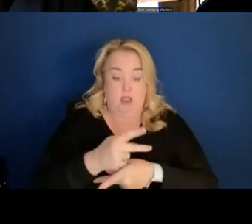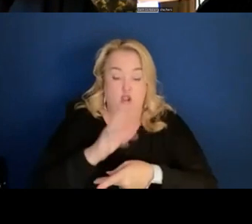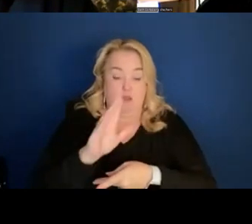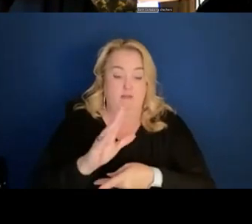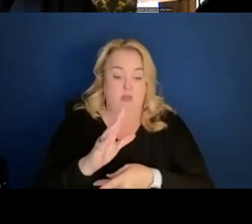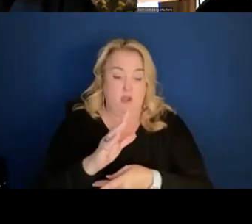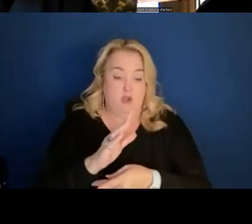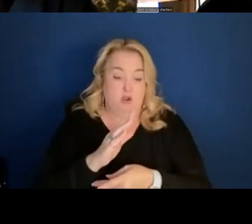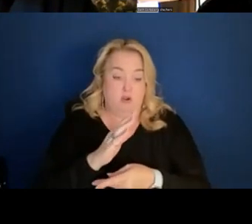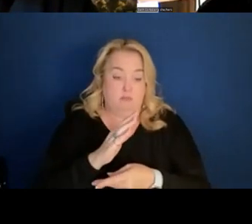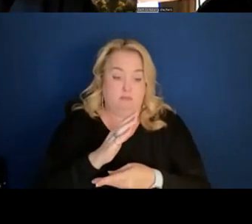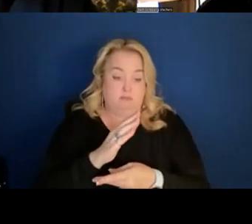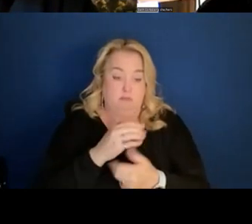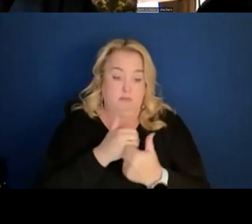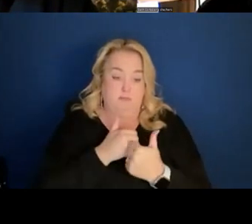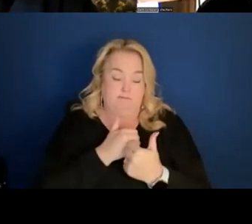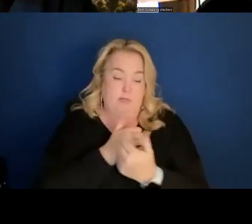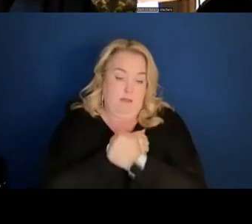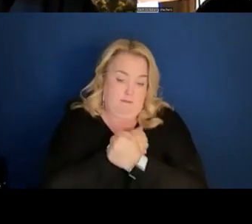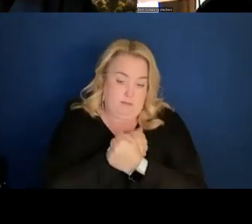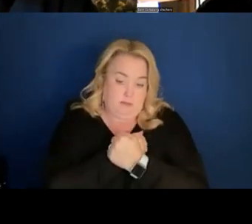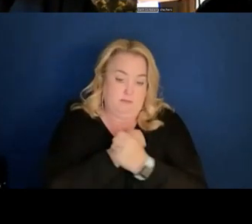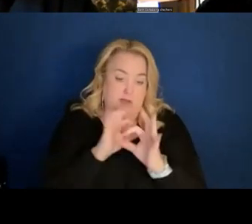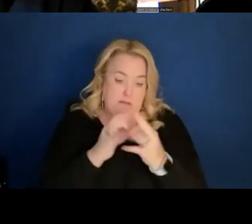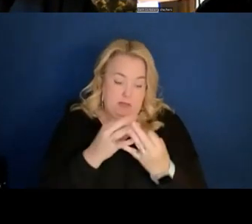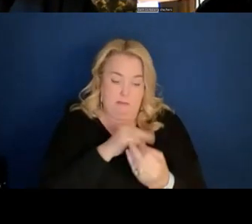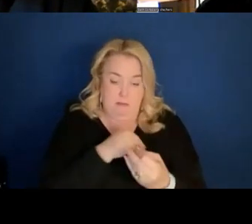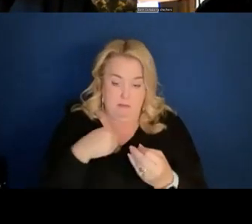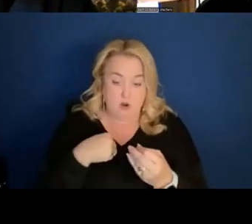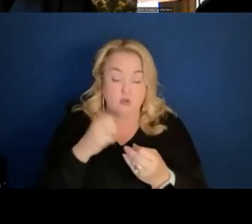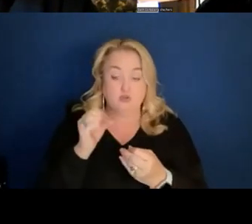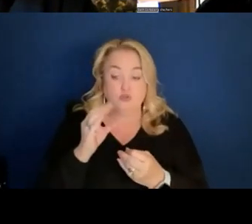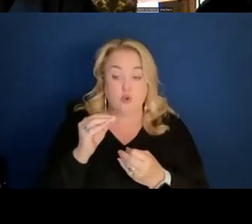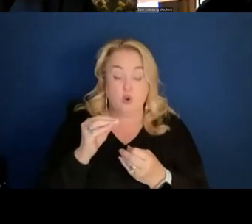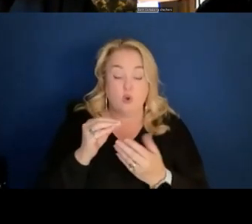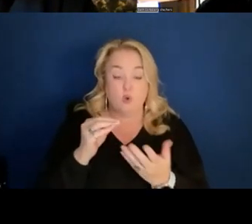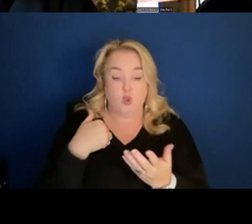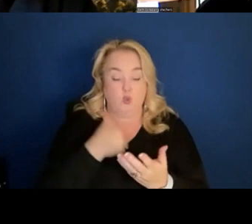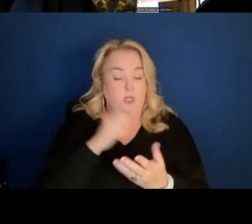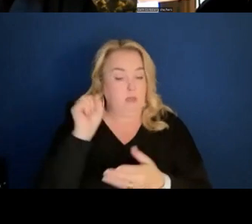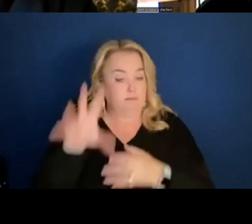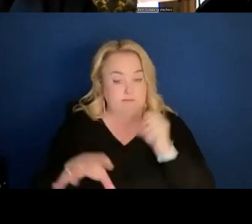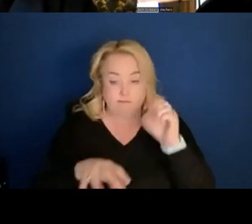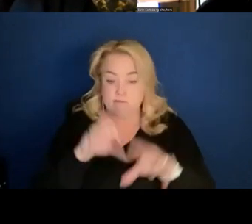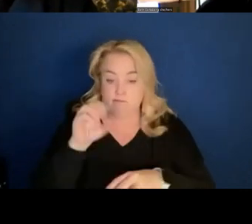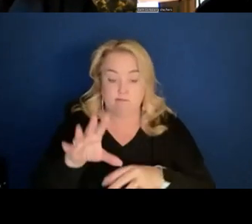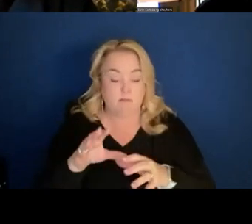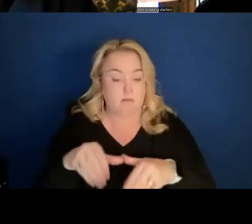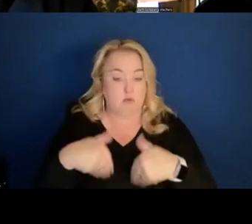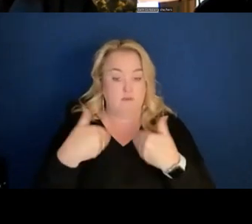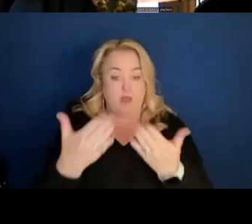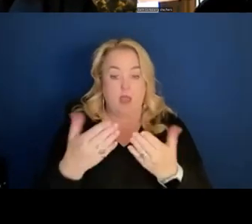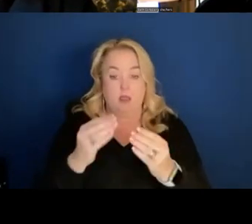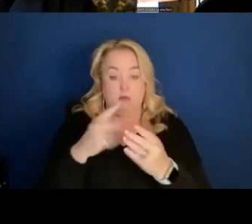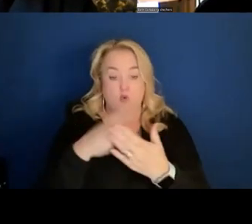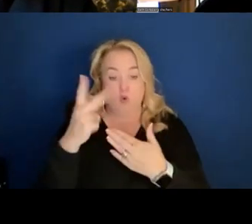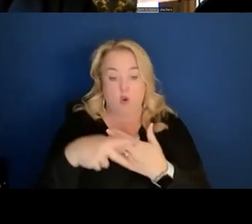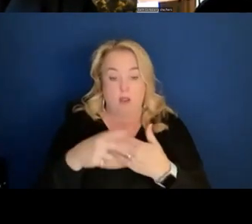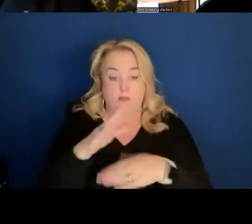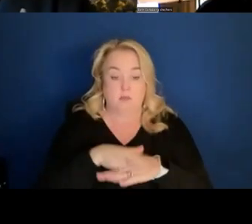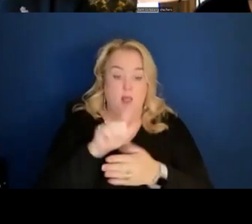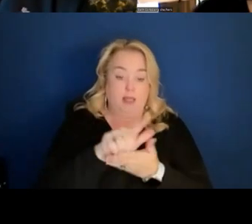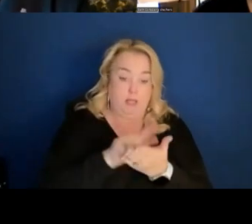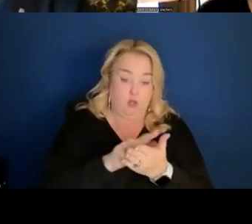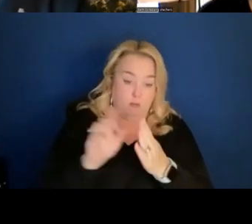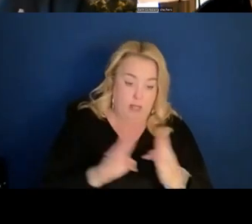one. And as I said before, they don't know what they don't know. So we give them all of it. We offer programs regularly on legal planning